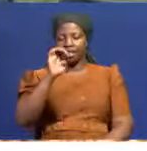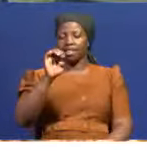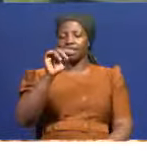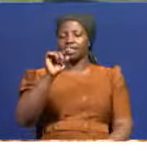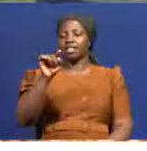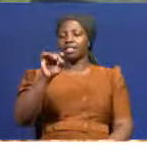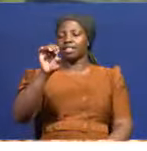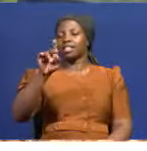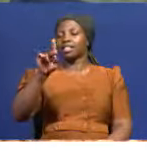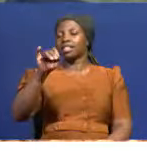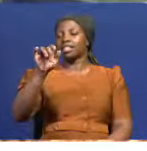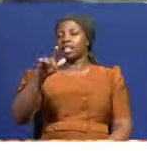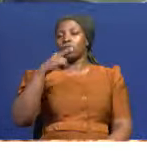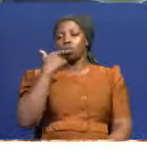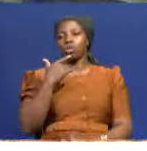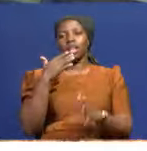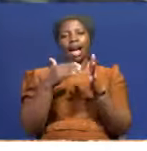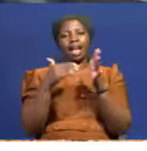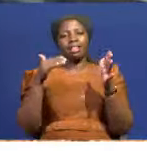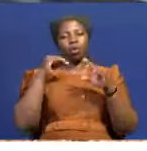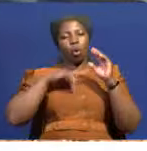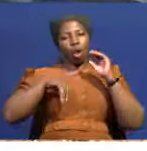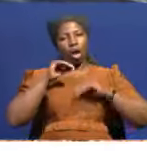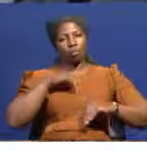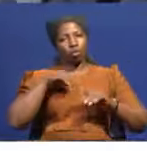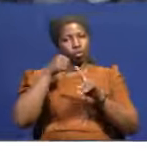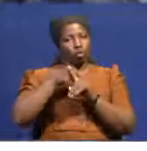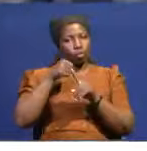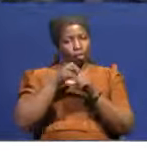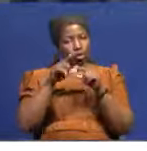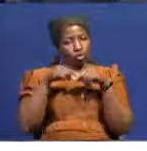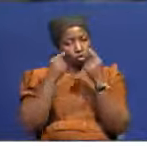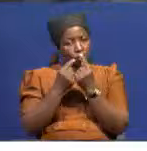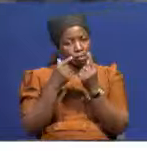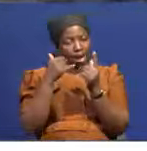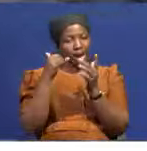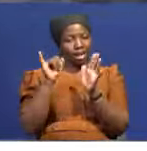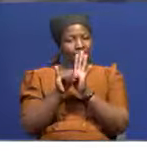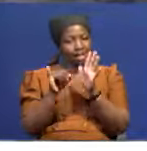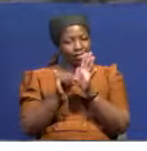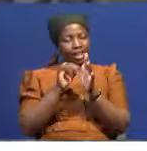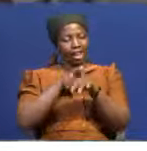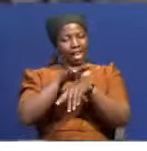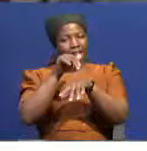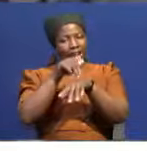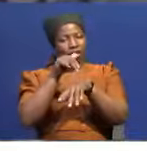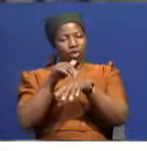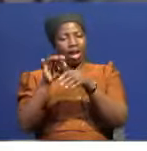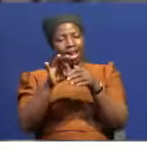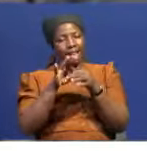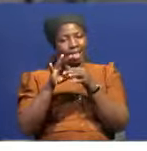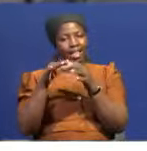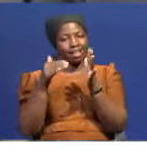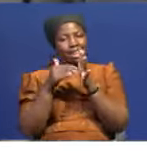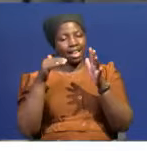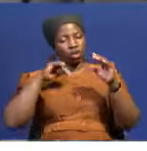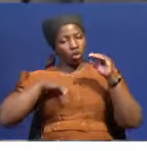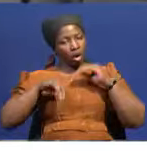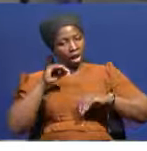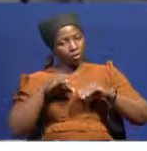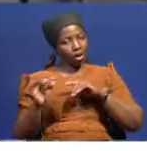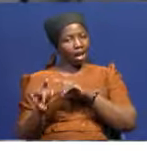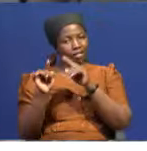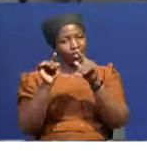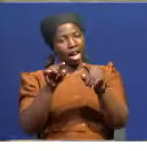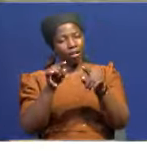Kesendani. An anti-graft lobby group identified as National Alliance Against Corruption has come out to condemn what they claim to